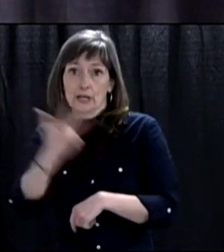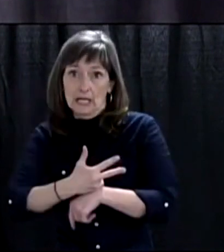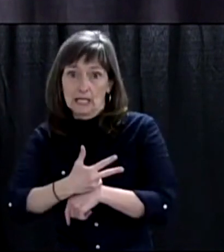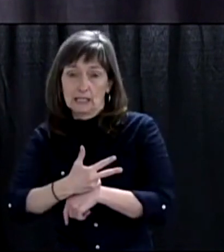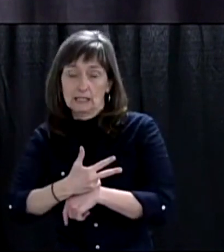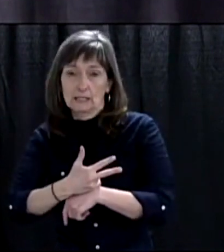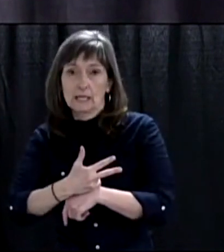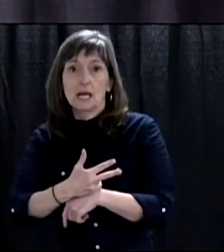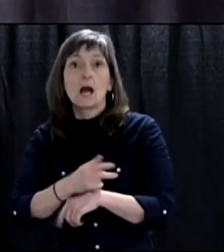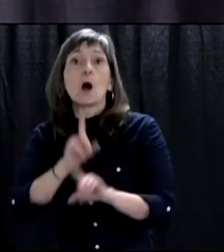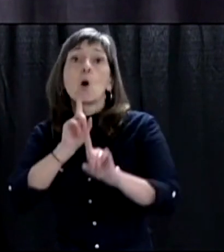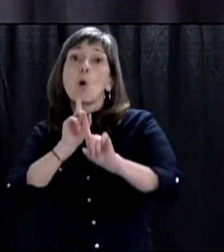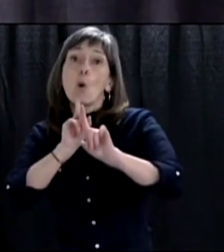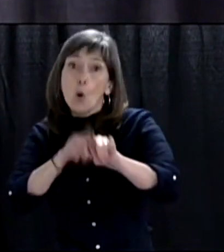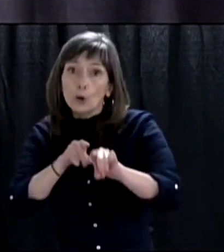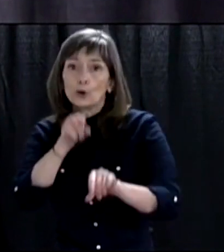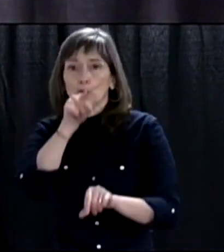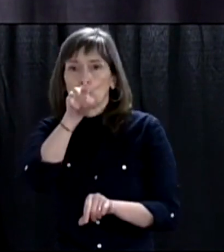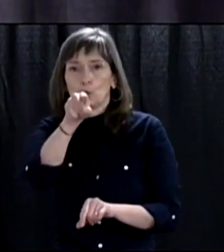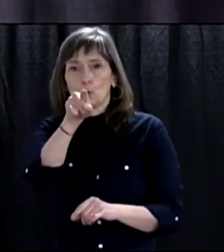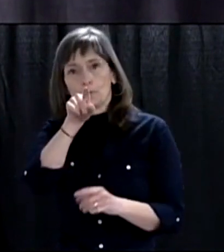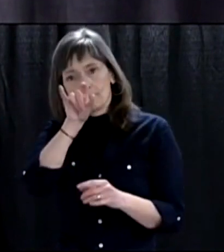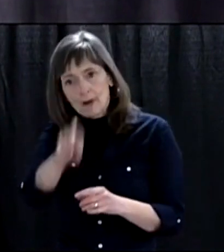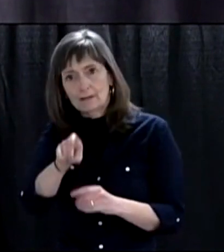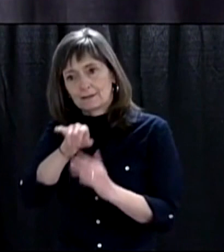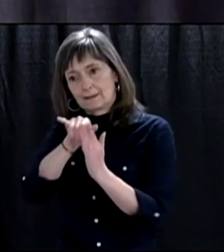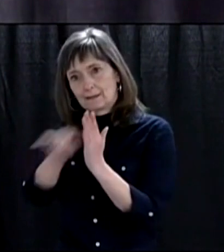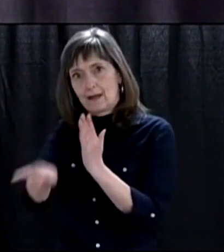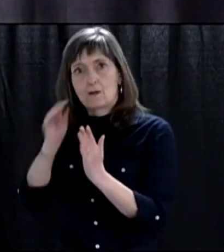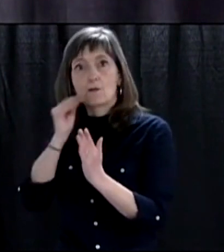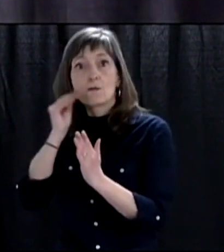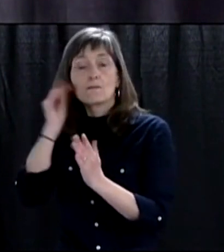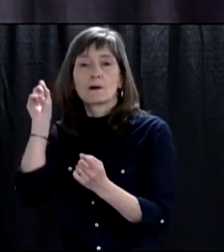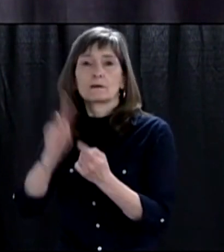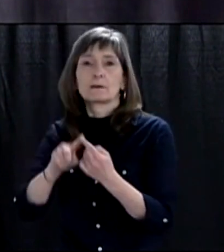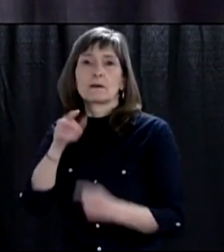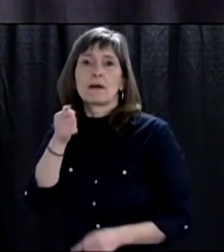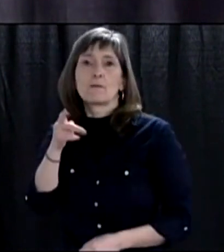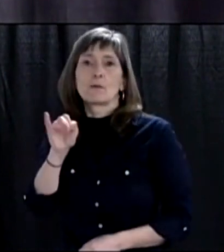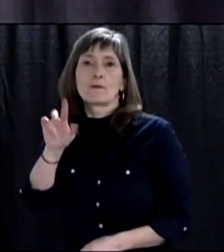am ordering you to stay at home and self-isolate until April 1st.